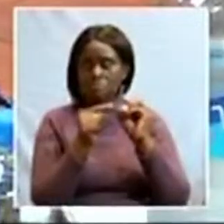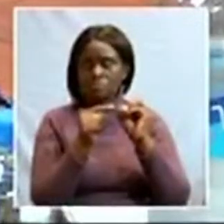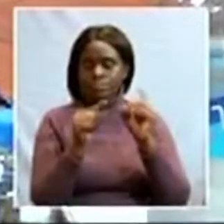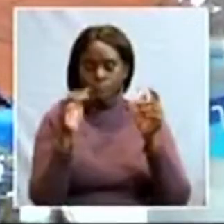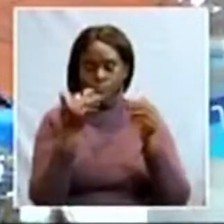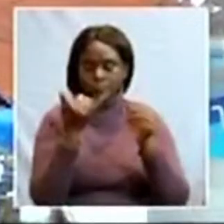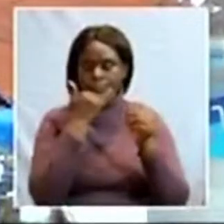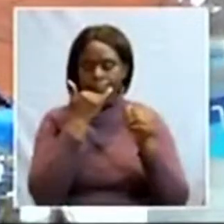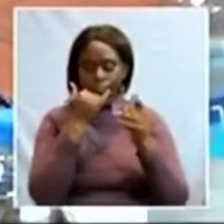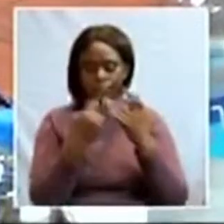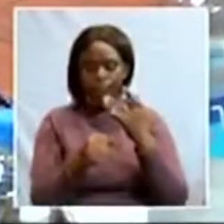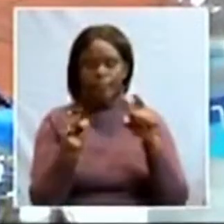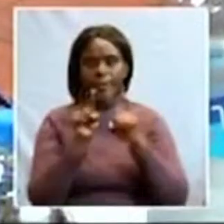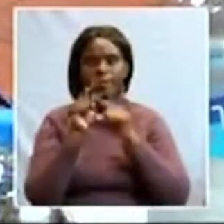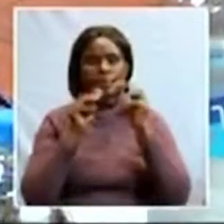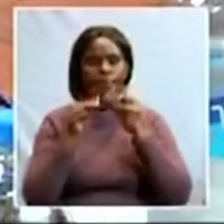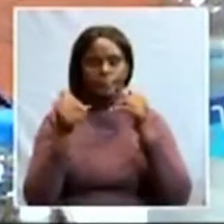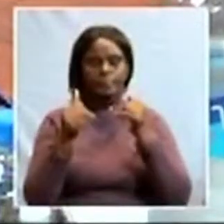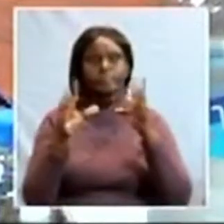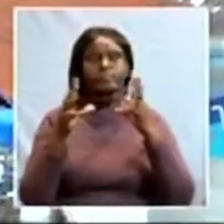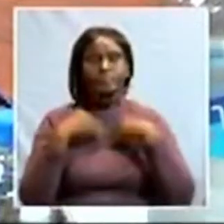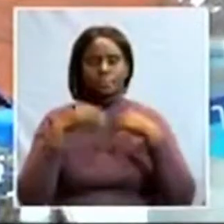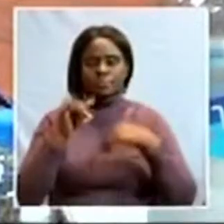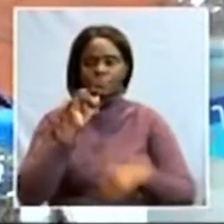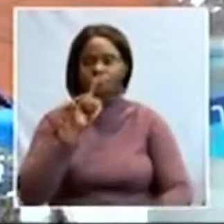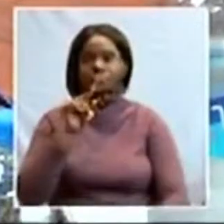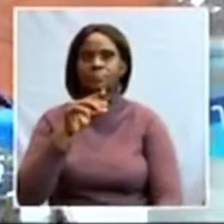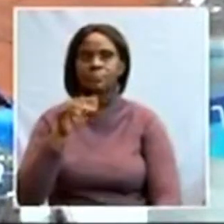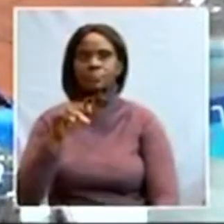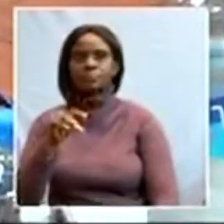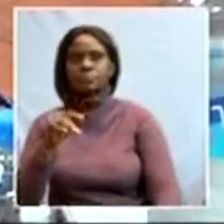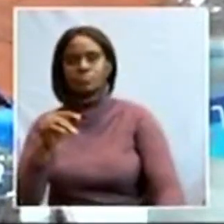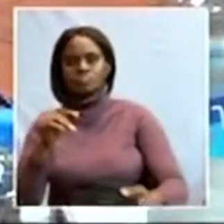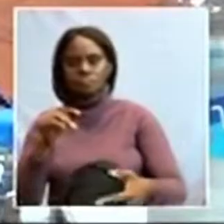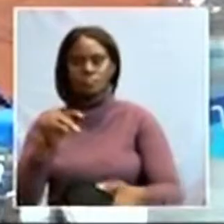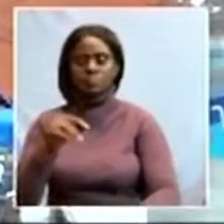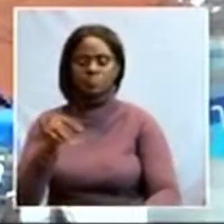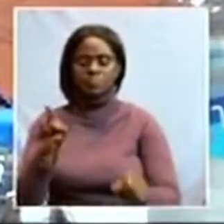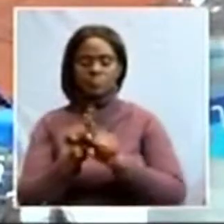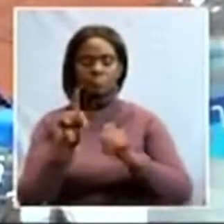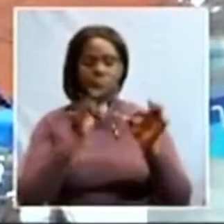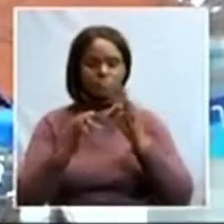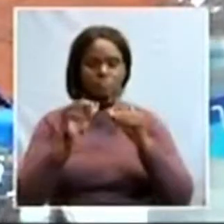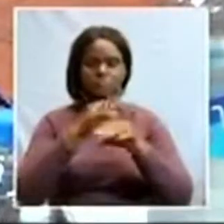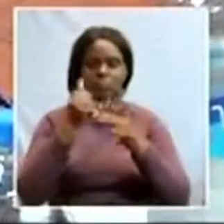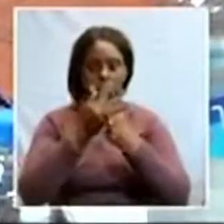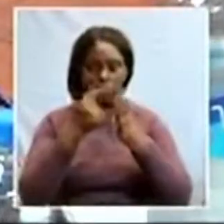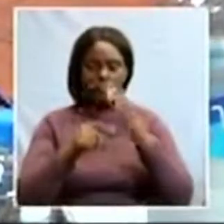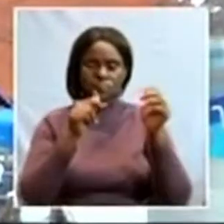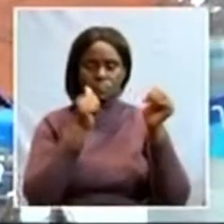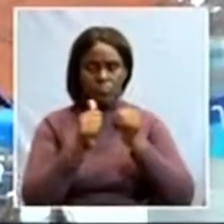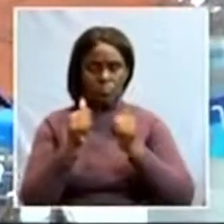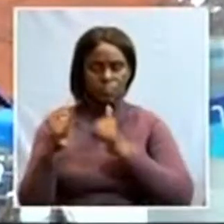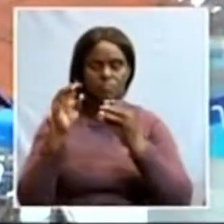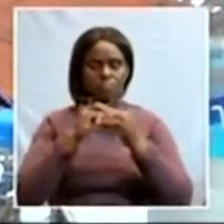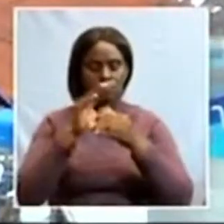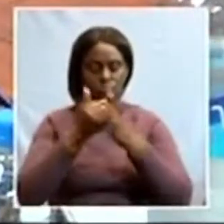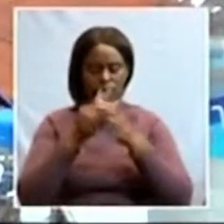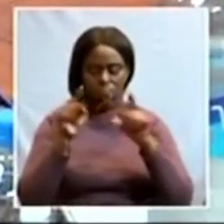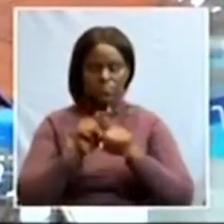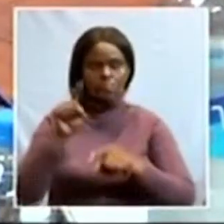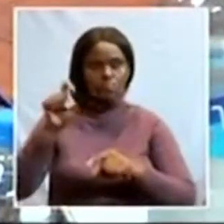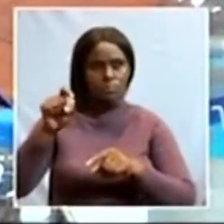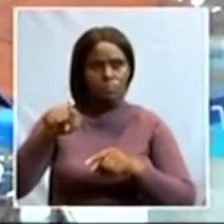Cause of query: management wishes to acknowledge auditor's finding and wishes to state that the activity is